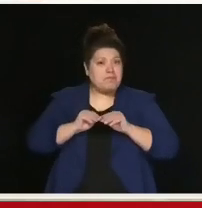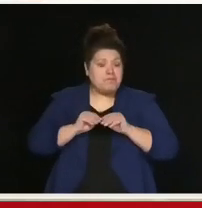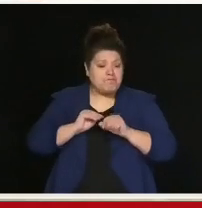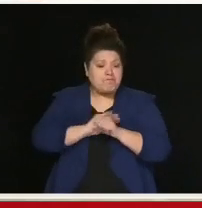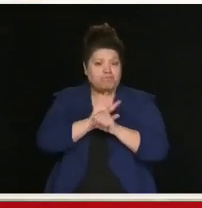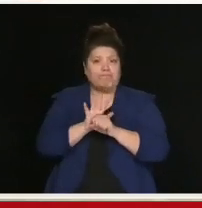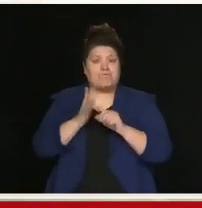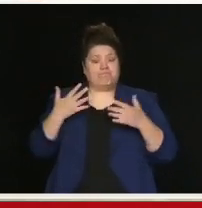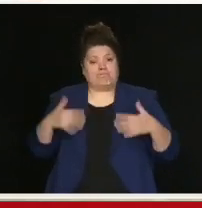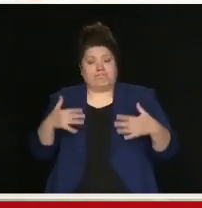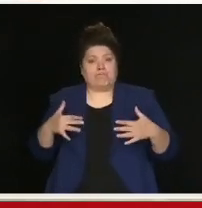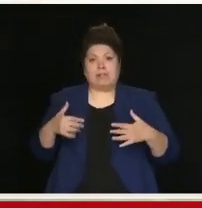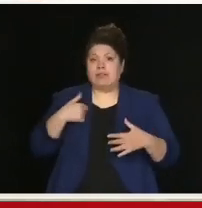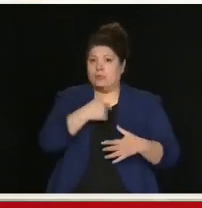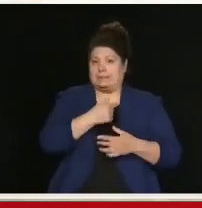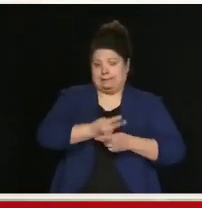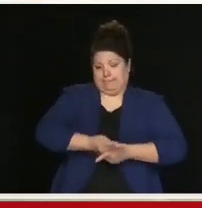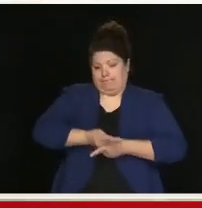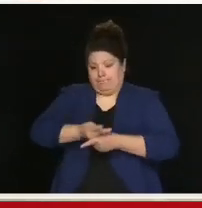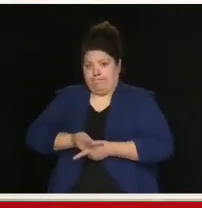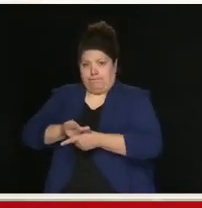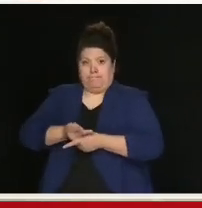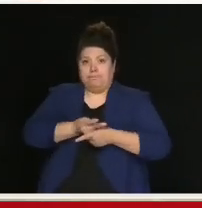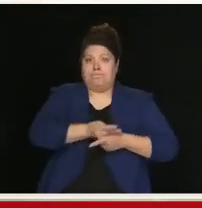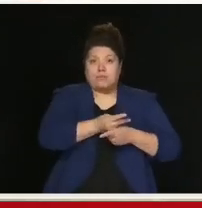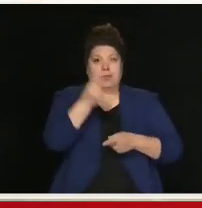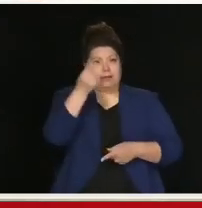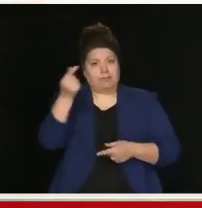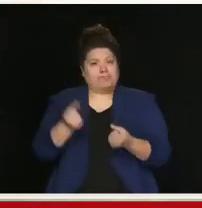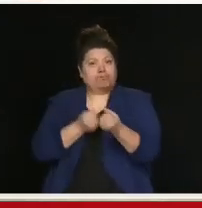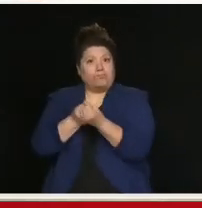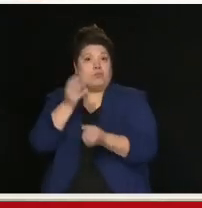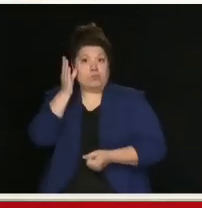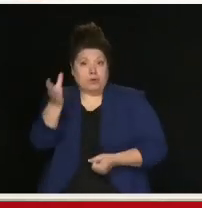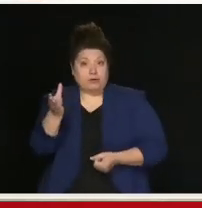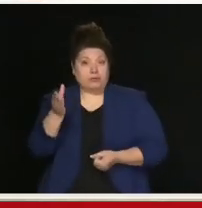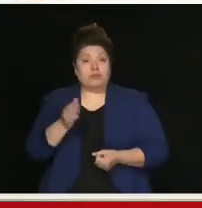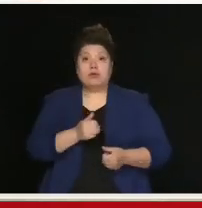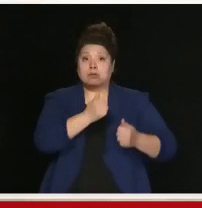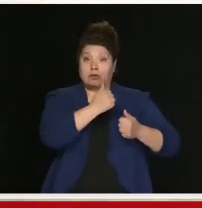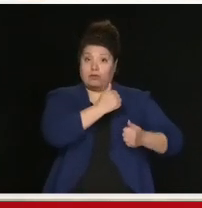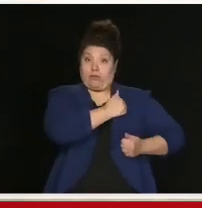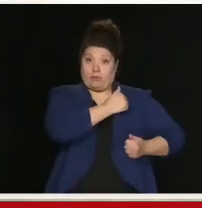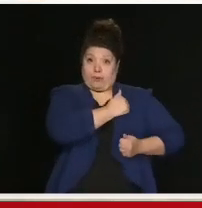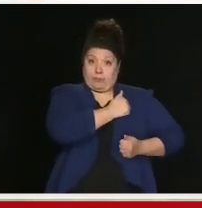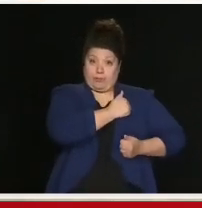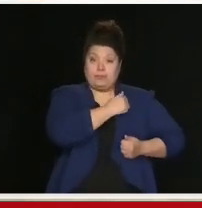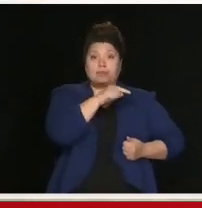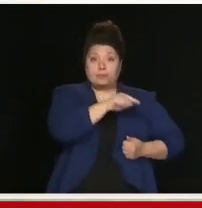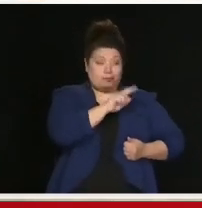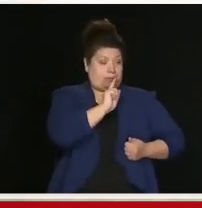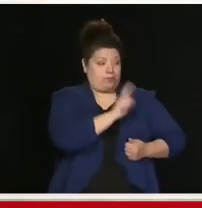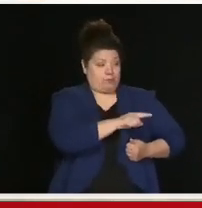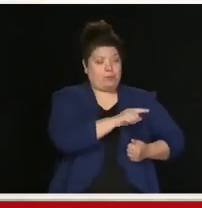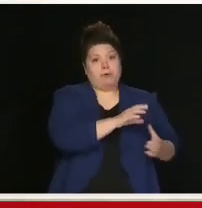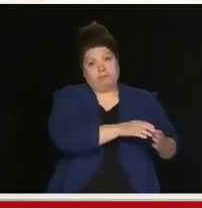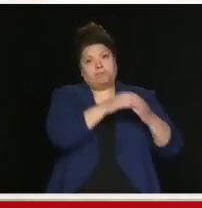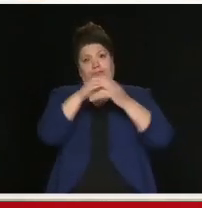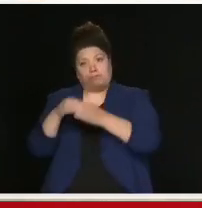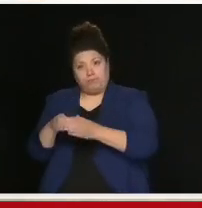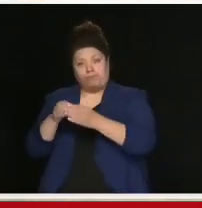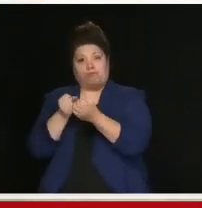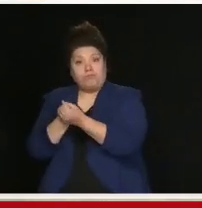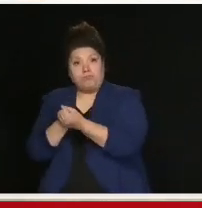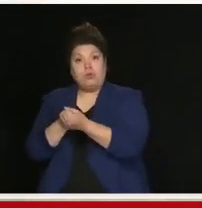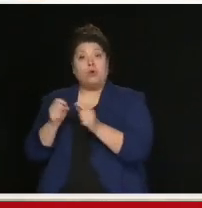there to help. Members of the armed forces will be deployed following official requests from the provinces of Quebec